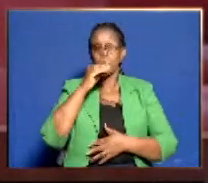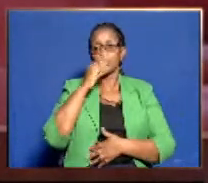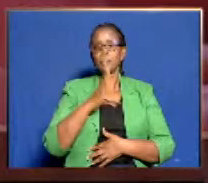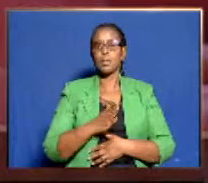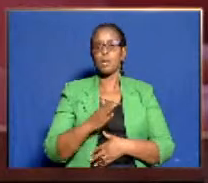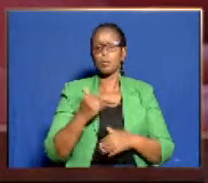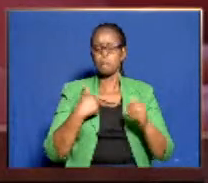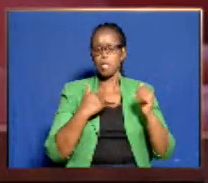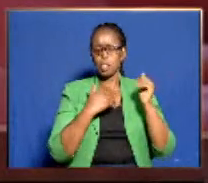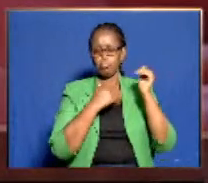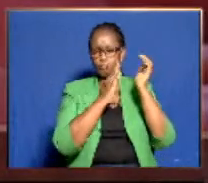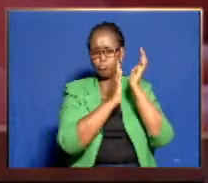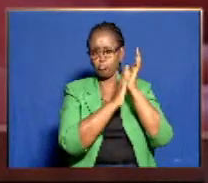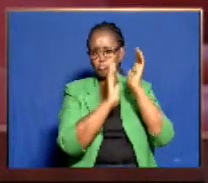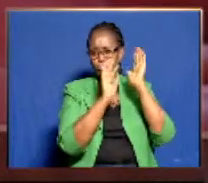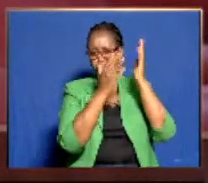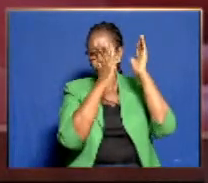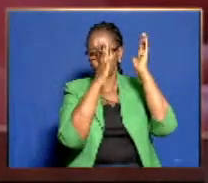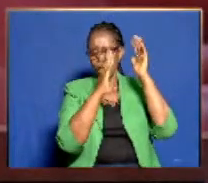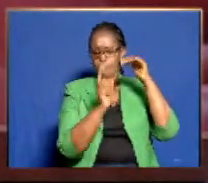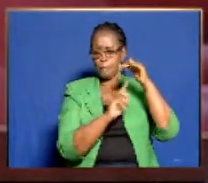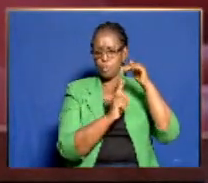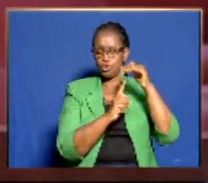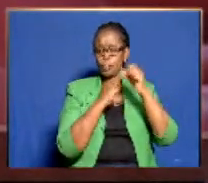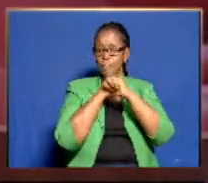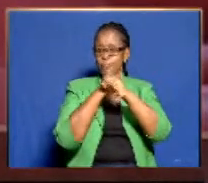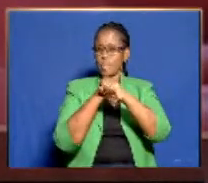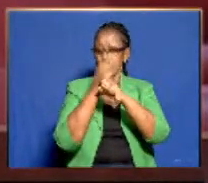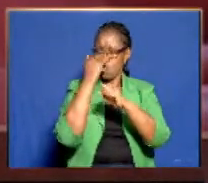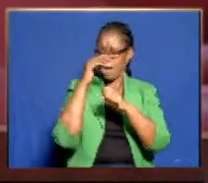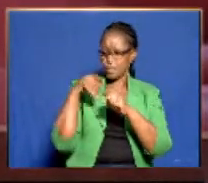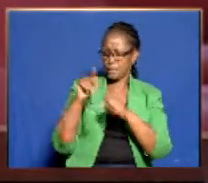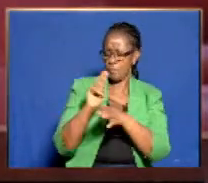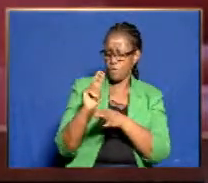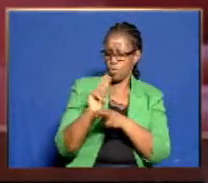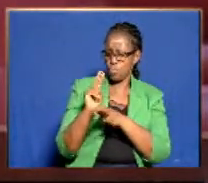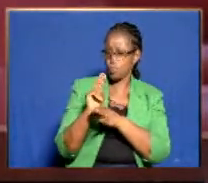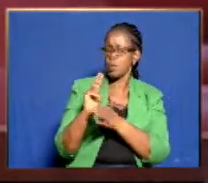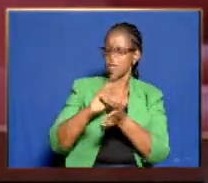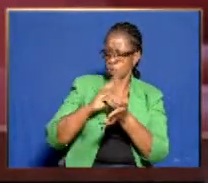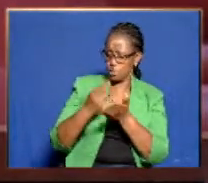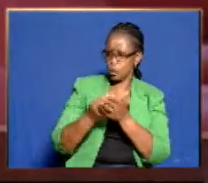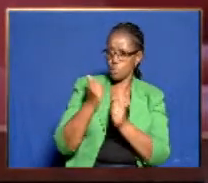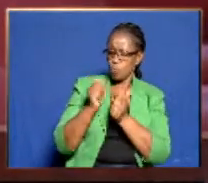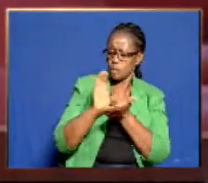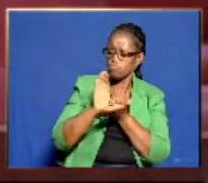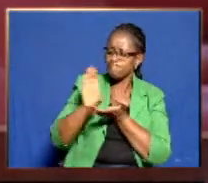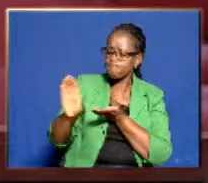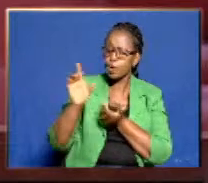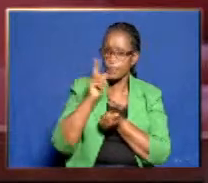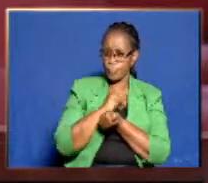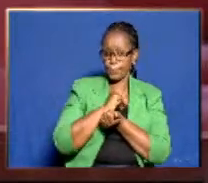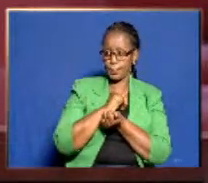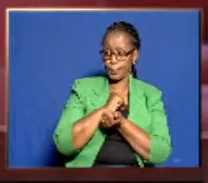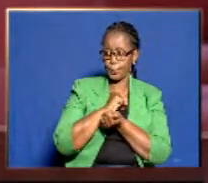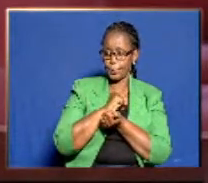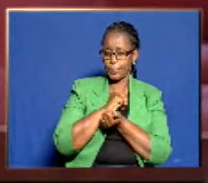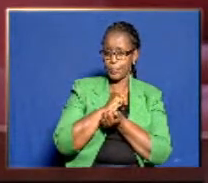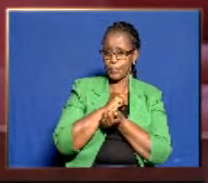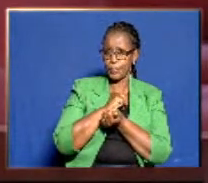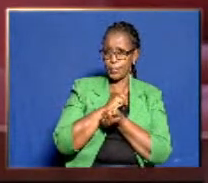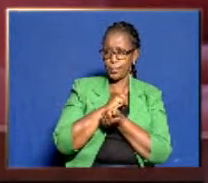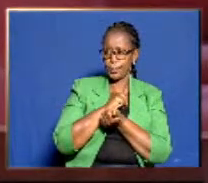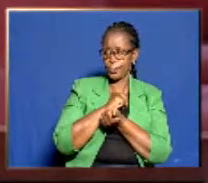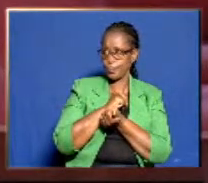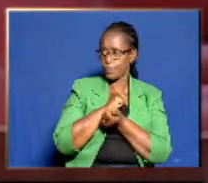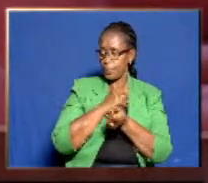congratulate the Minister of Defense for prudent utilization of resources appropriated to them by this House. For